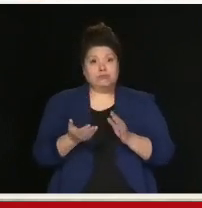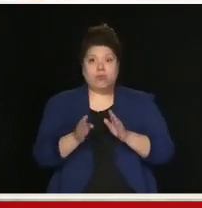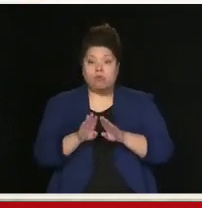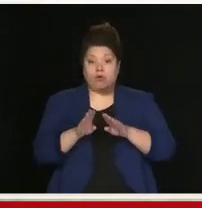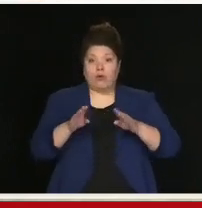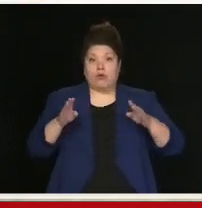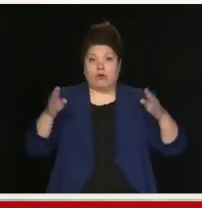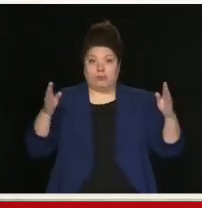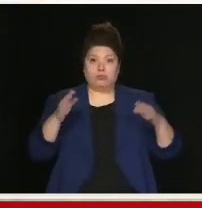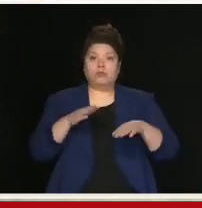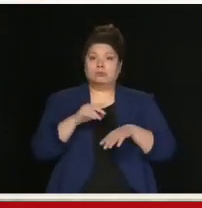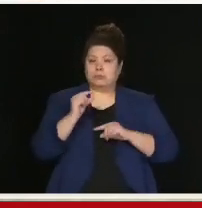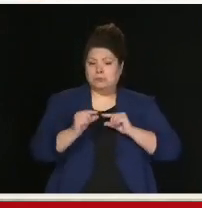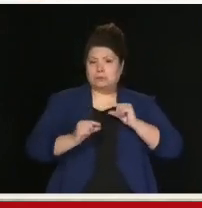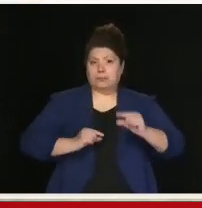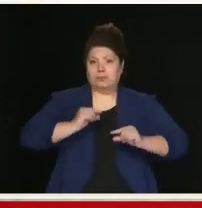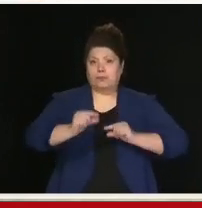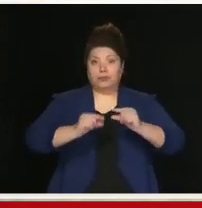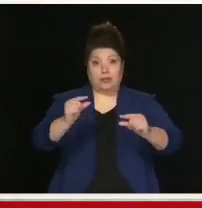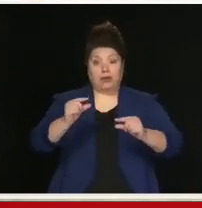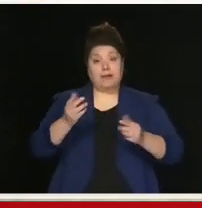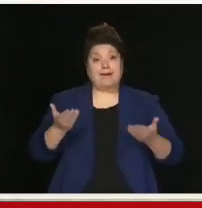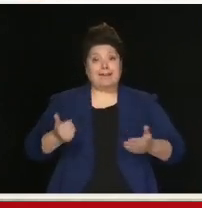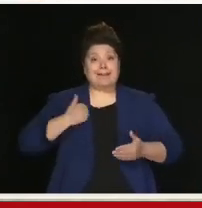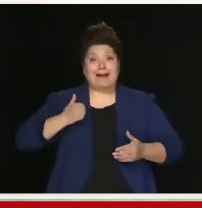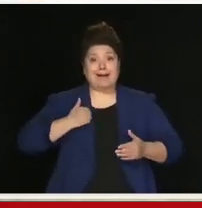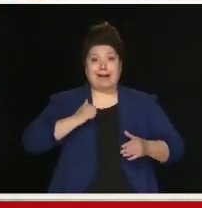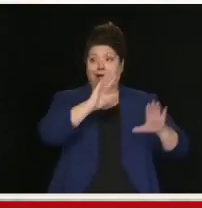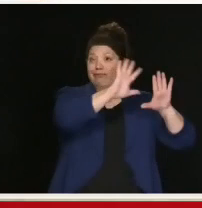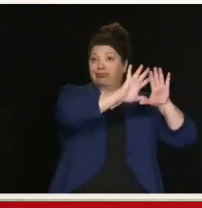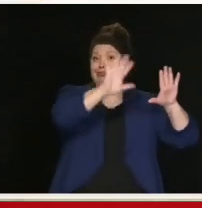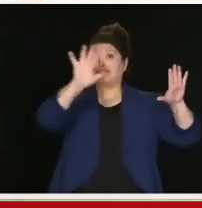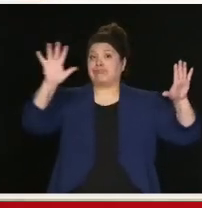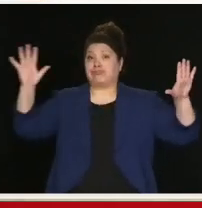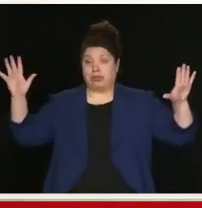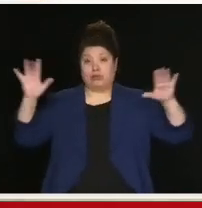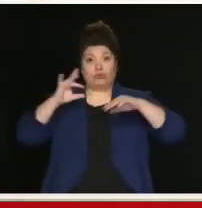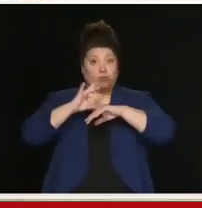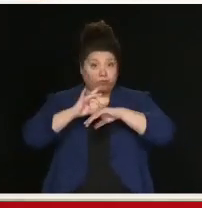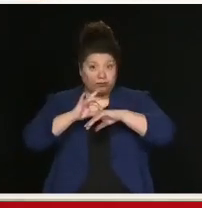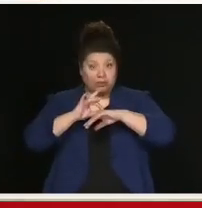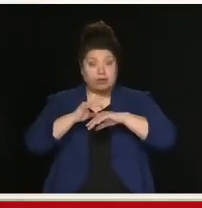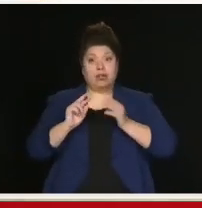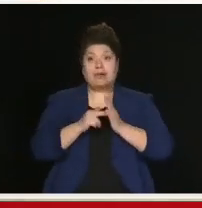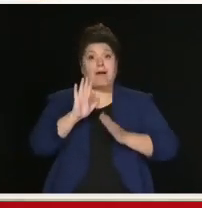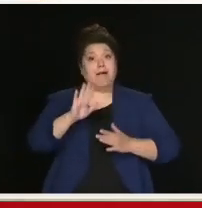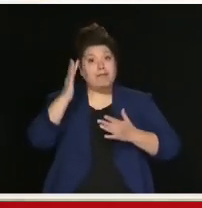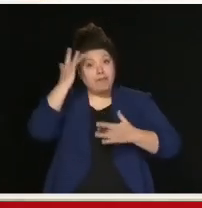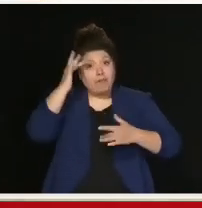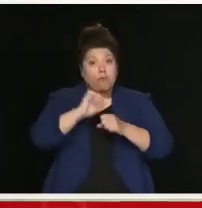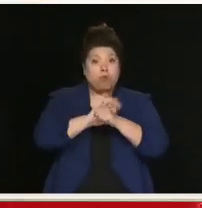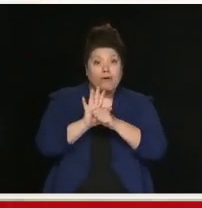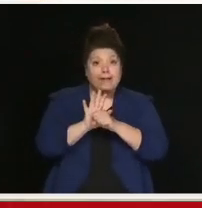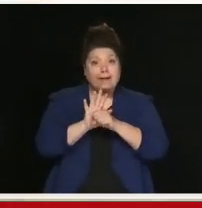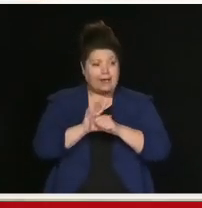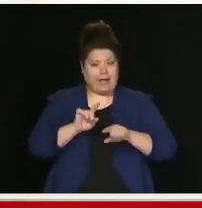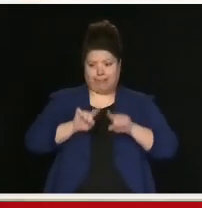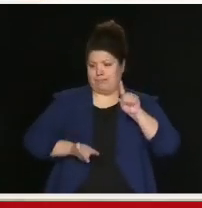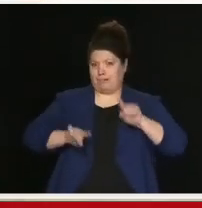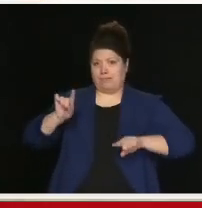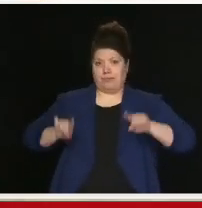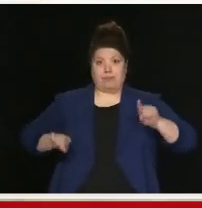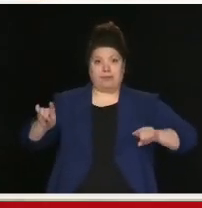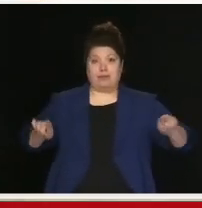is a large country, and it's clear that the pandemic hasn't hit every region in the same way.